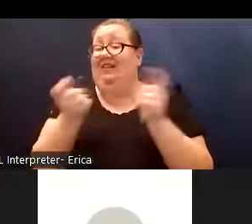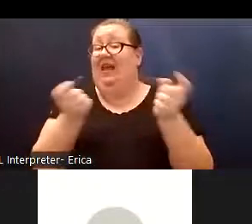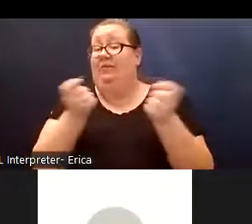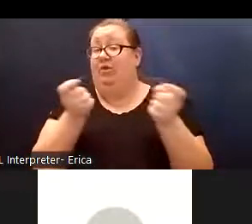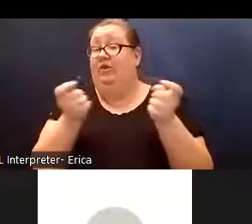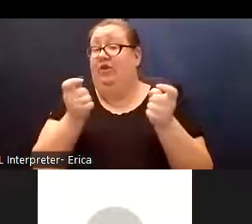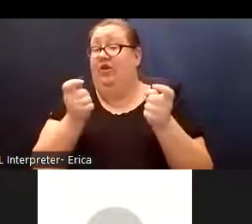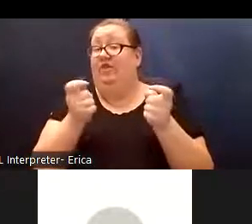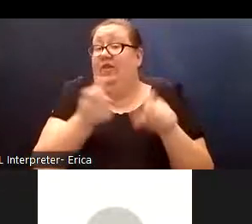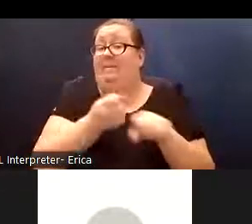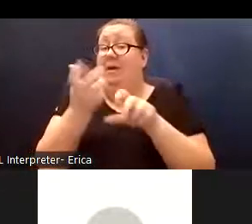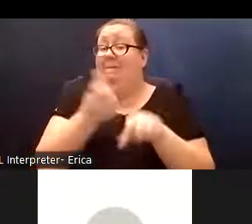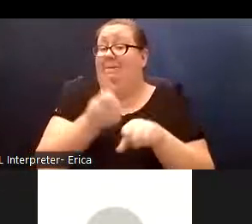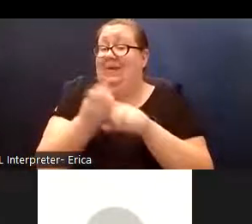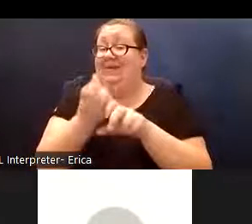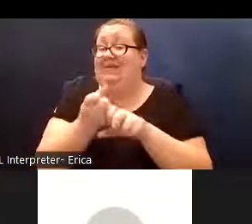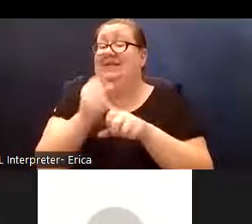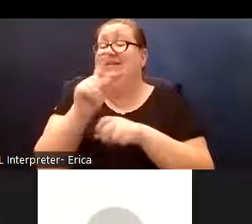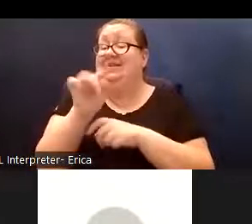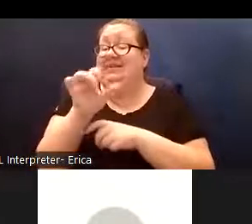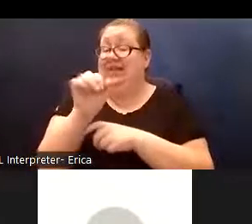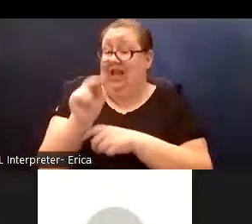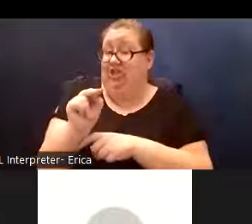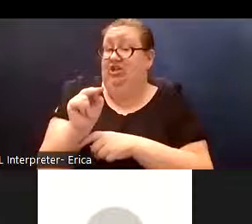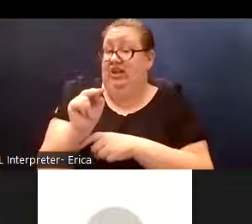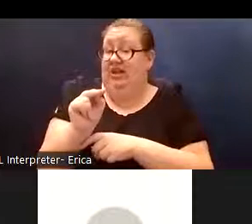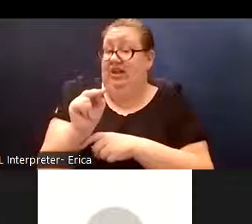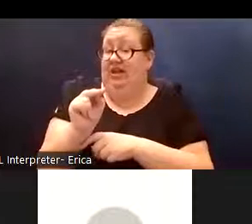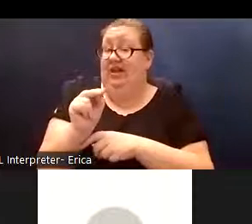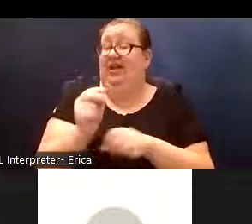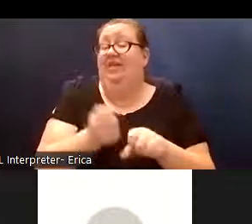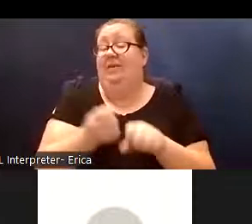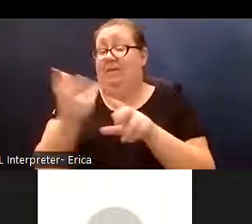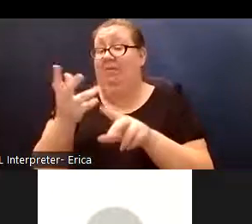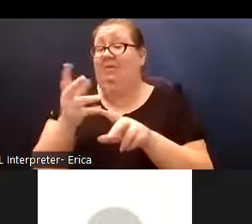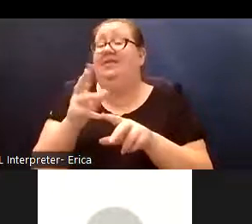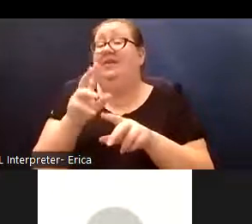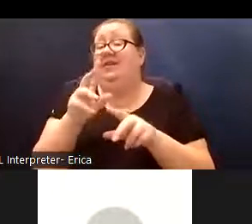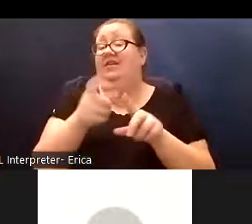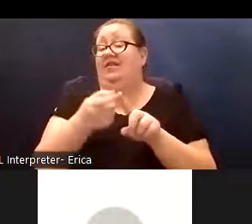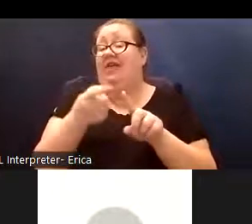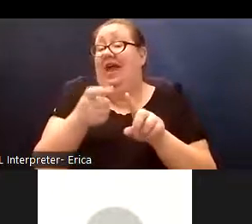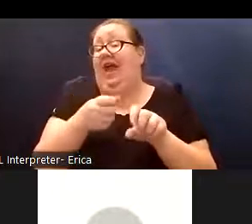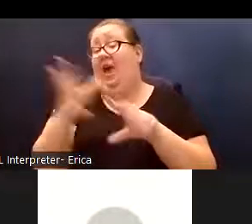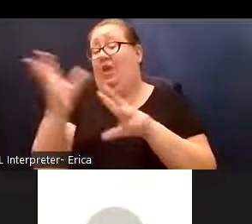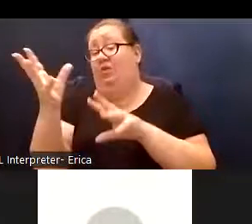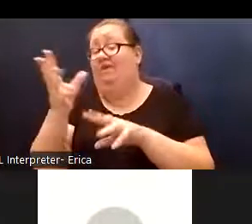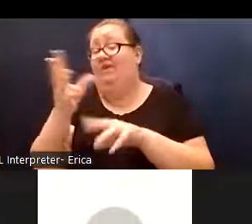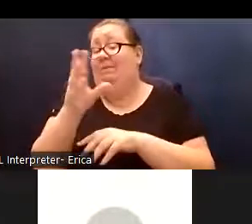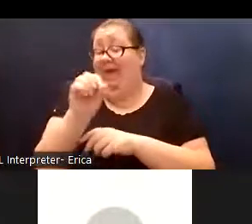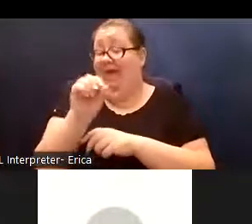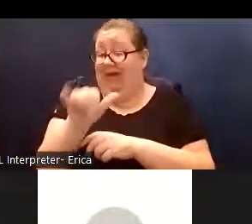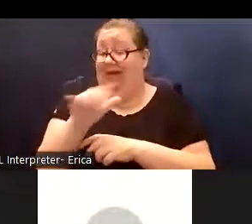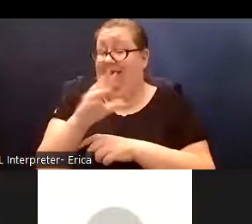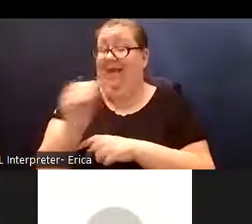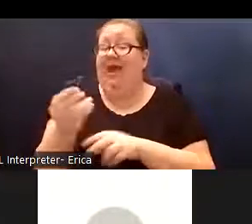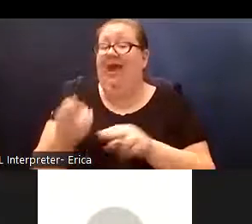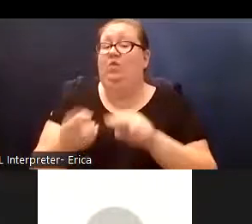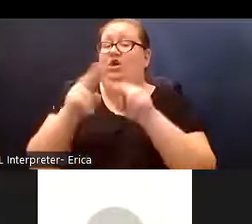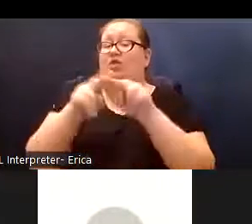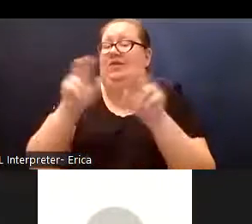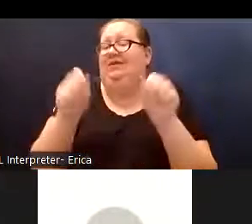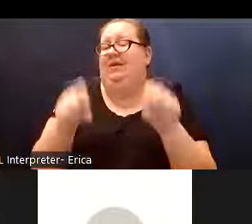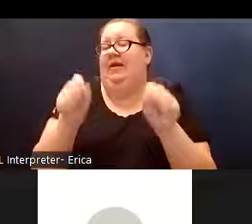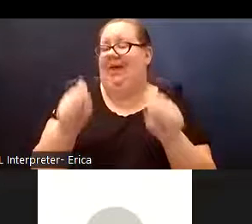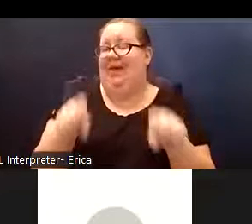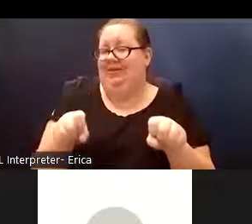station, which pumps the ditch out into the bay and can therefore increase that capacity,